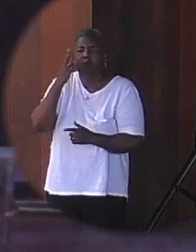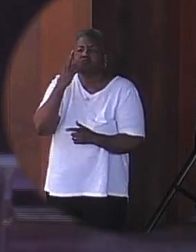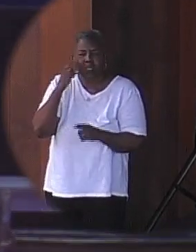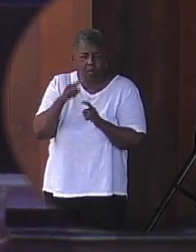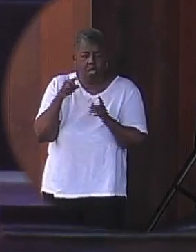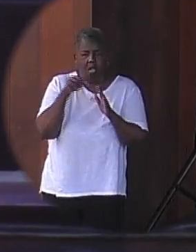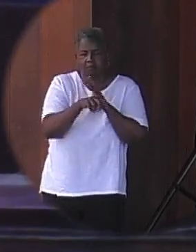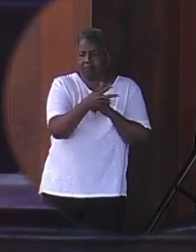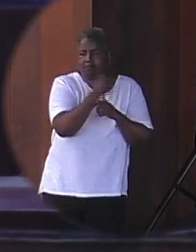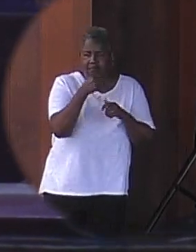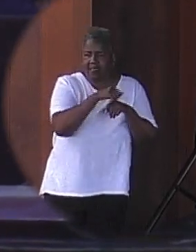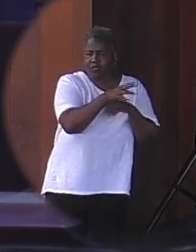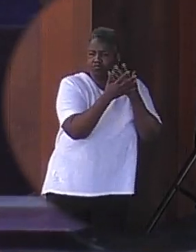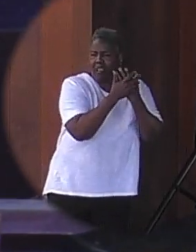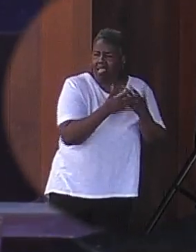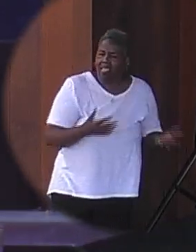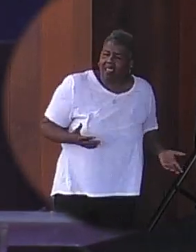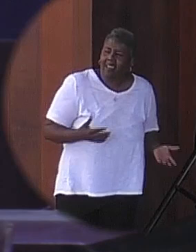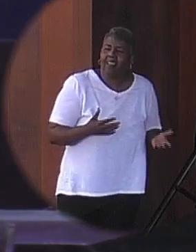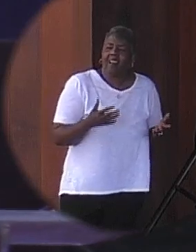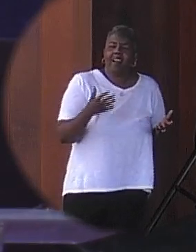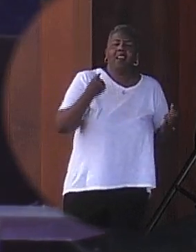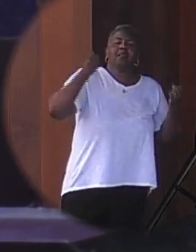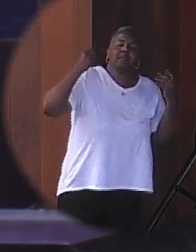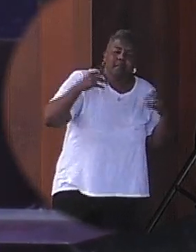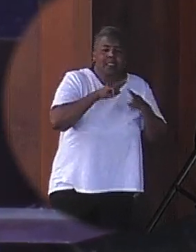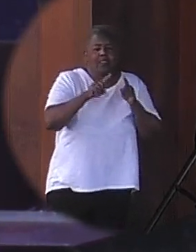And because there's so many sources and social